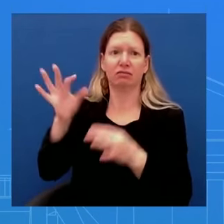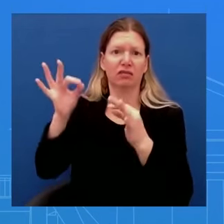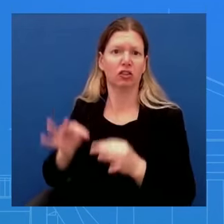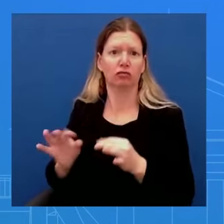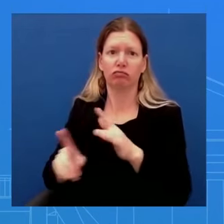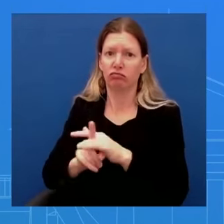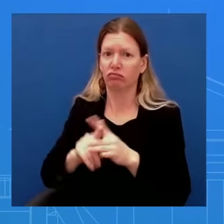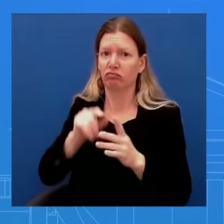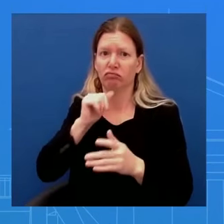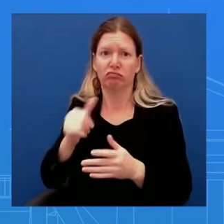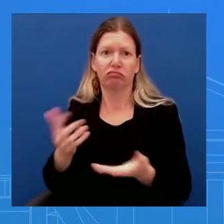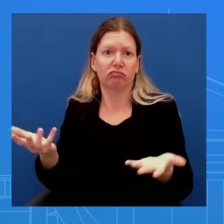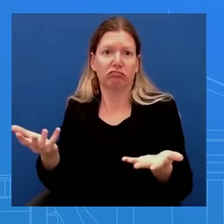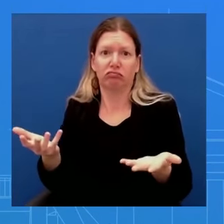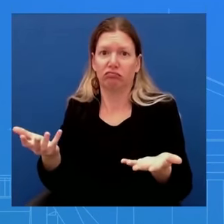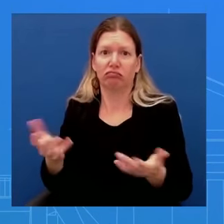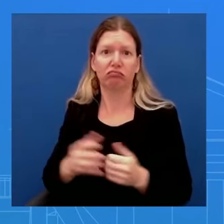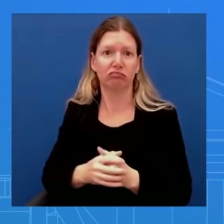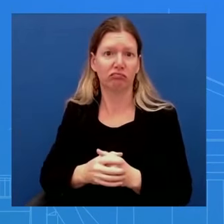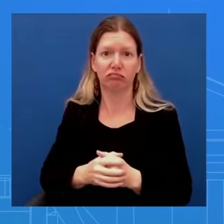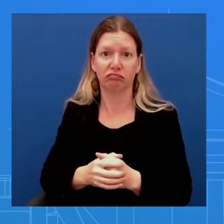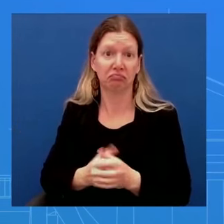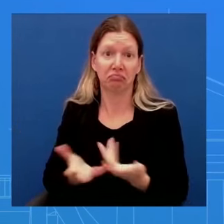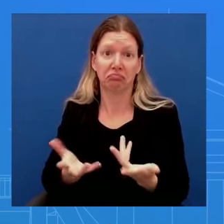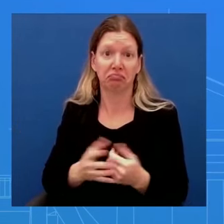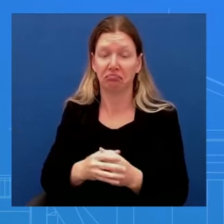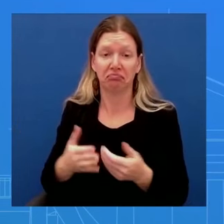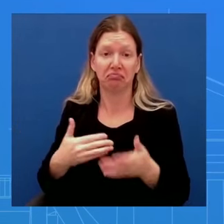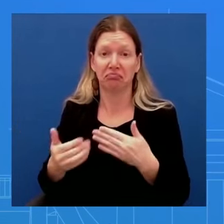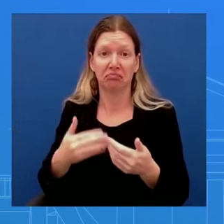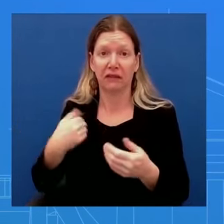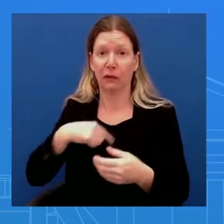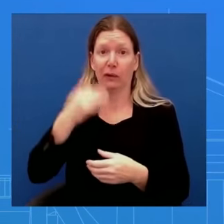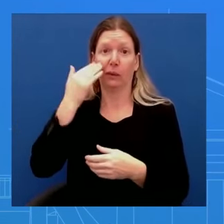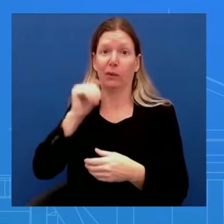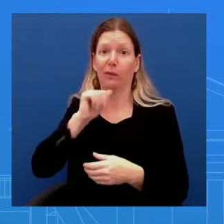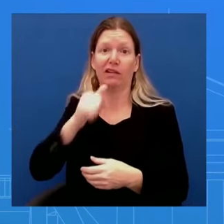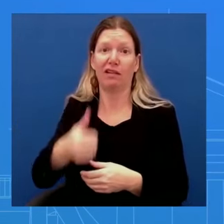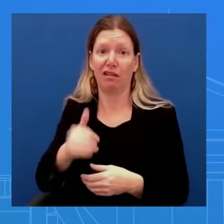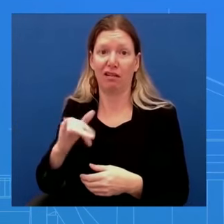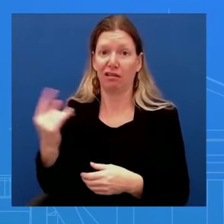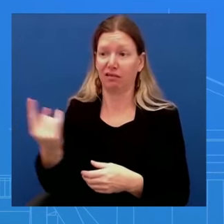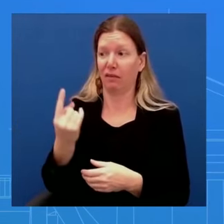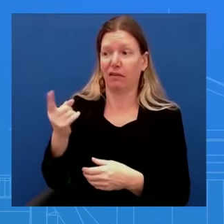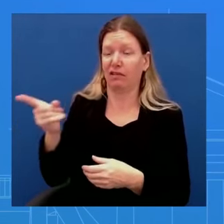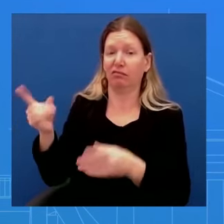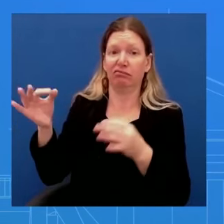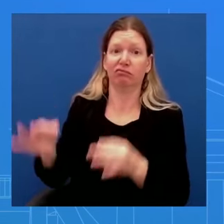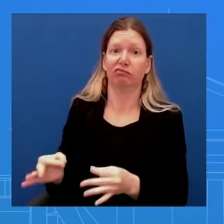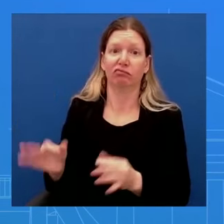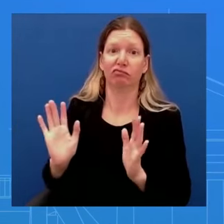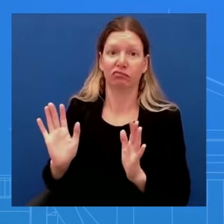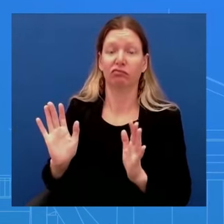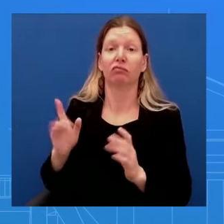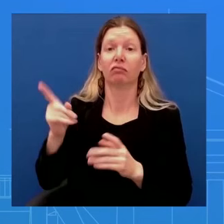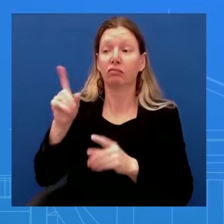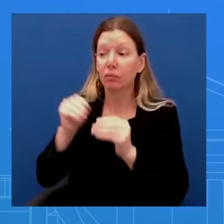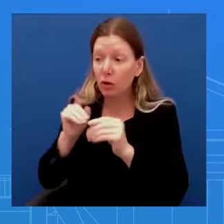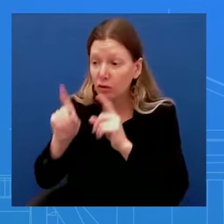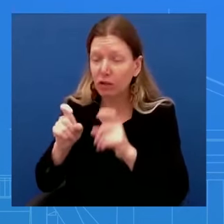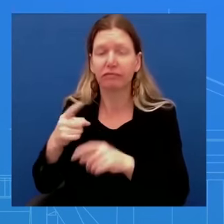response, his particular response to the Congress. It's something that he decides on, and I would refer to his representatives. Thanks, Karine.